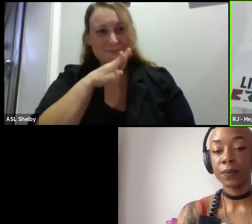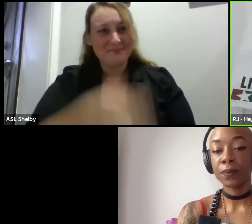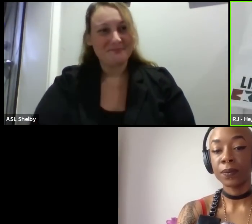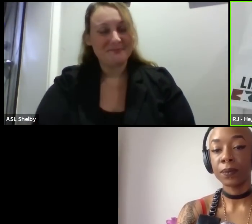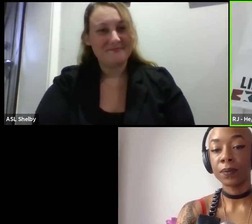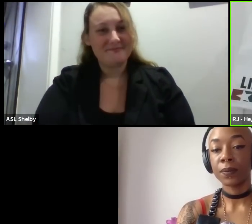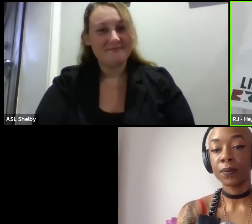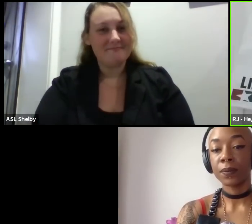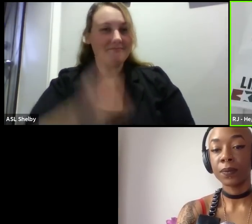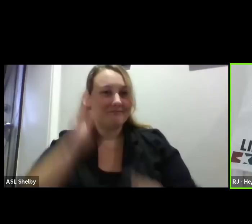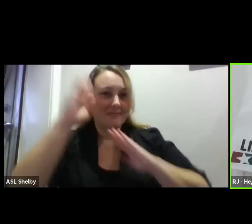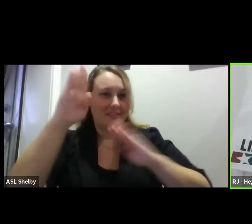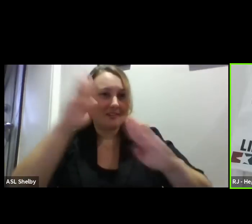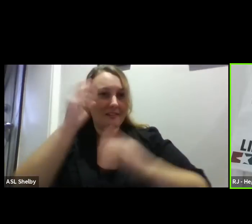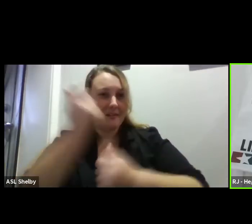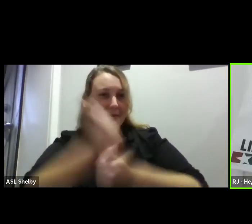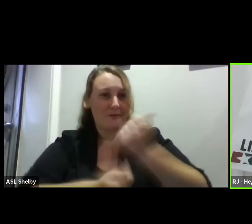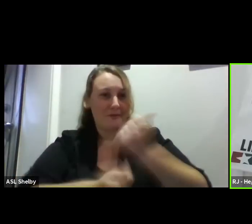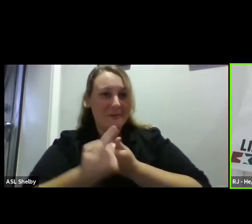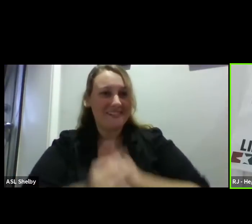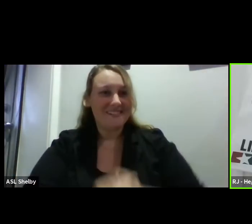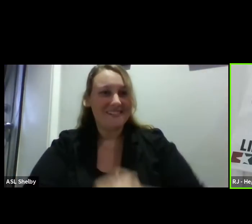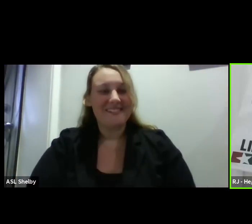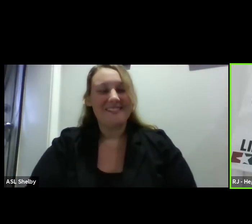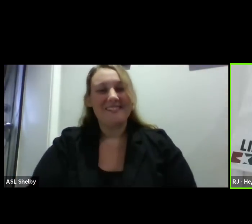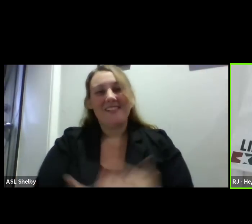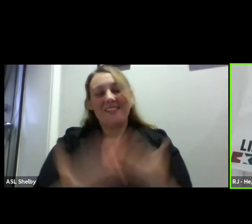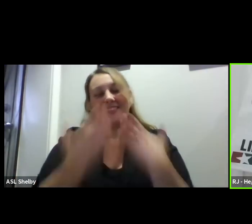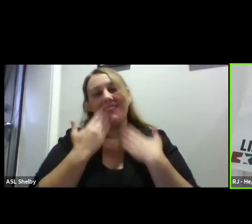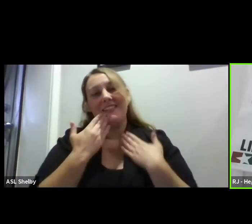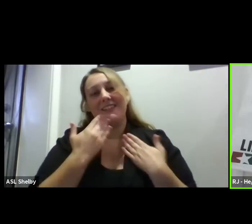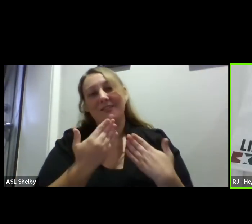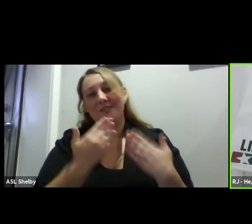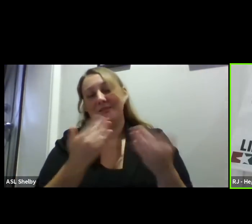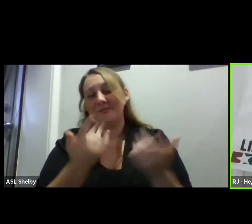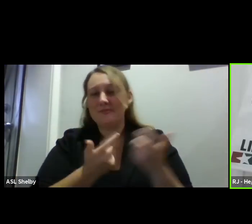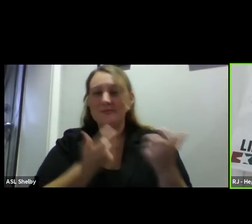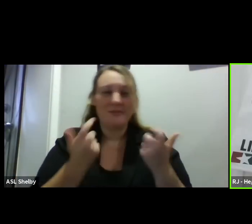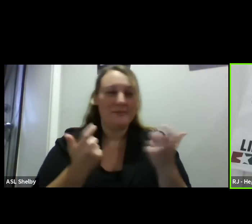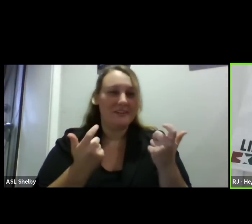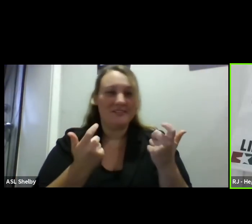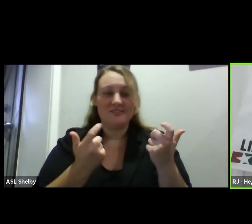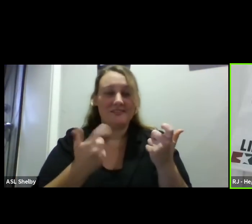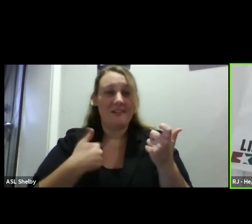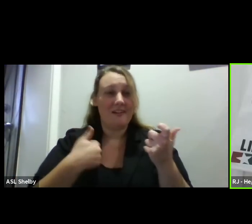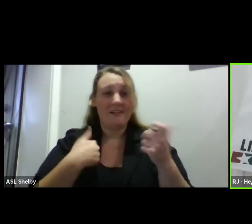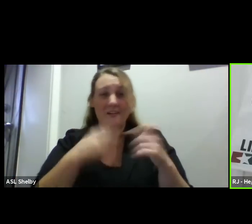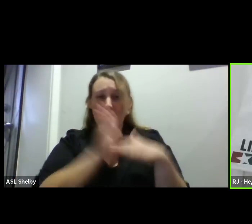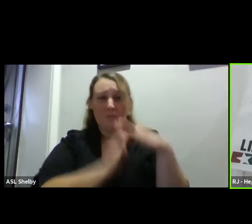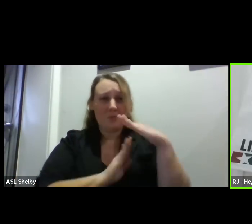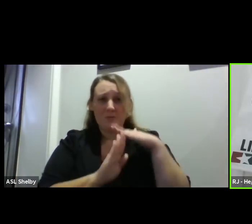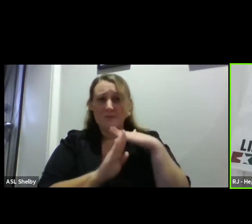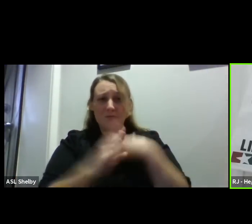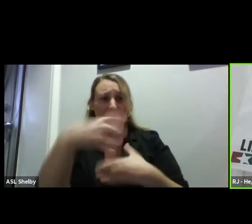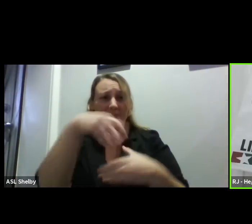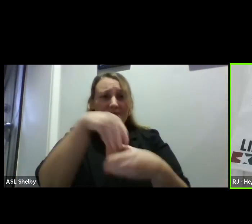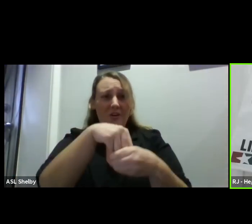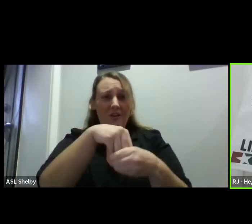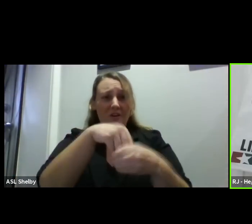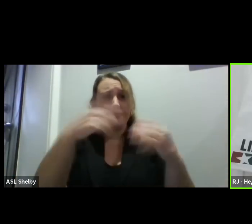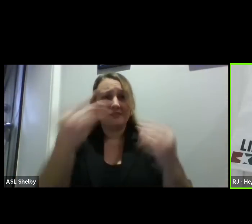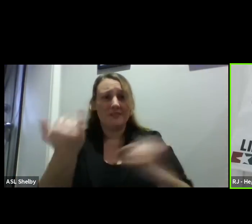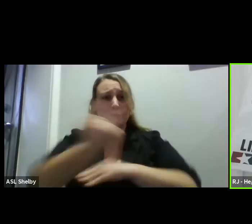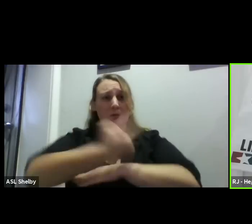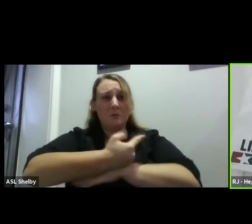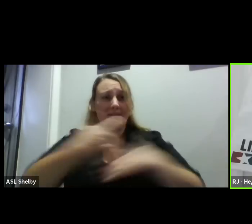Hello, everybody. Thank you so much. I'm humbled to be a part of today's event. As